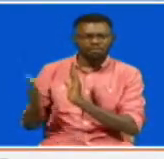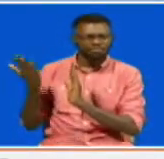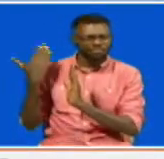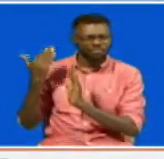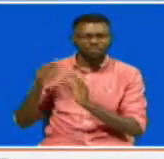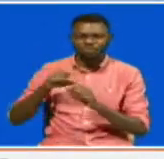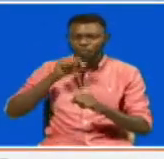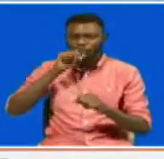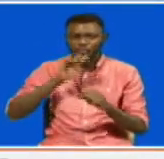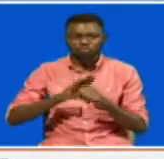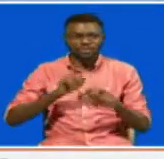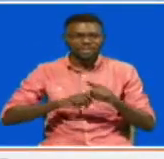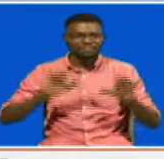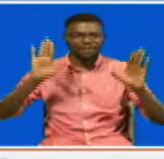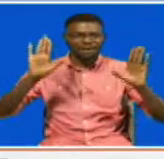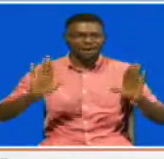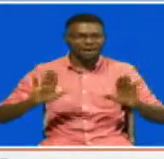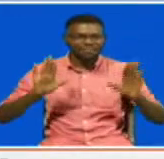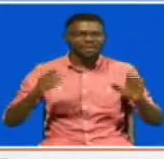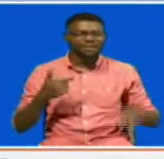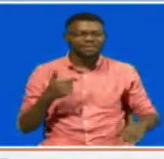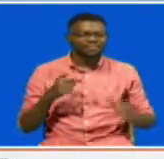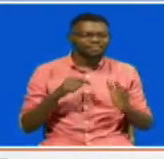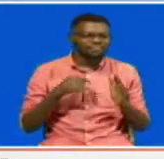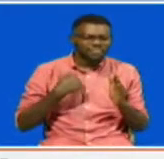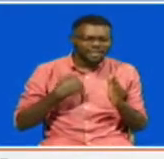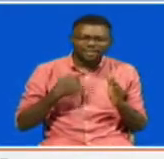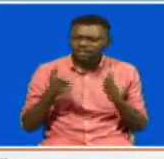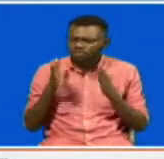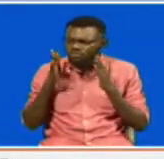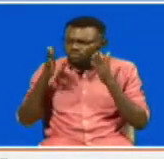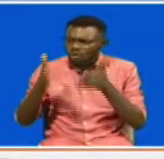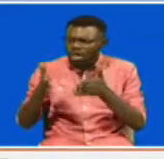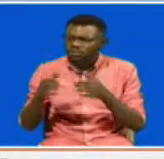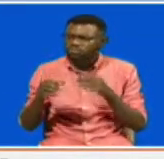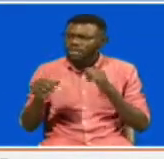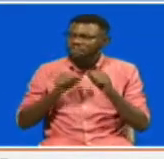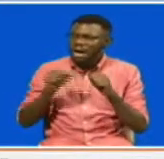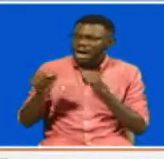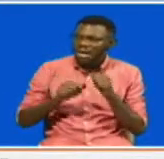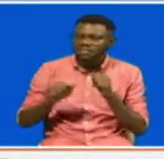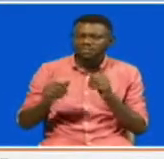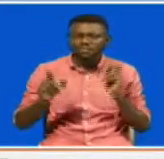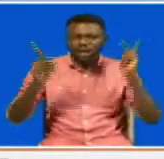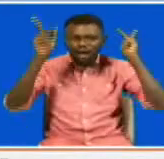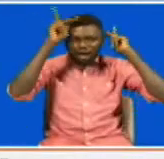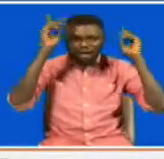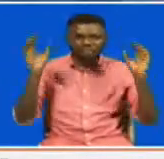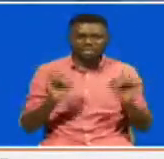campaign. So you will not relegate me to fight in Kakamega.